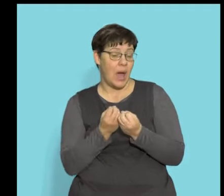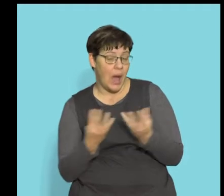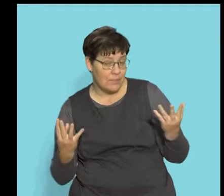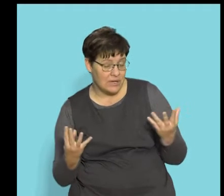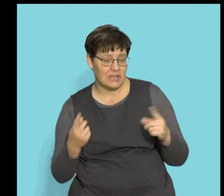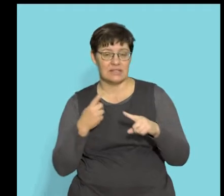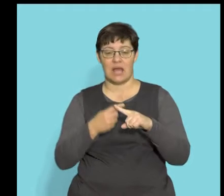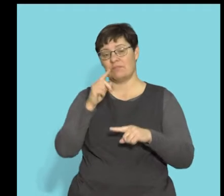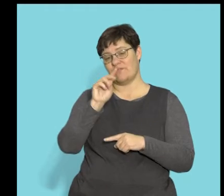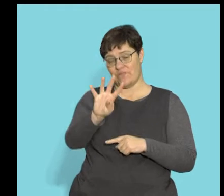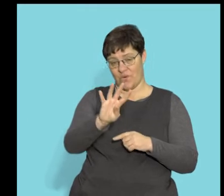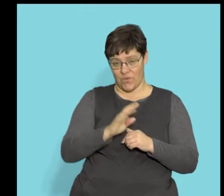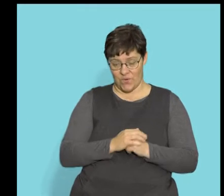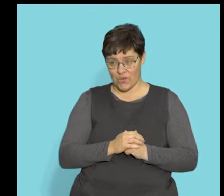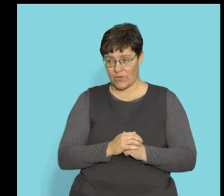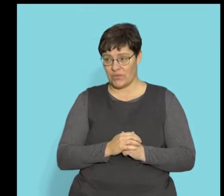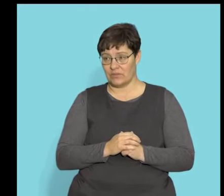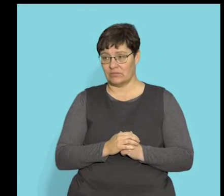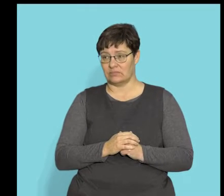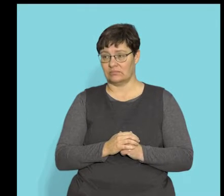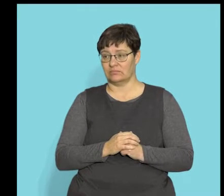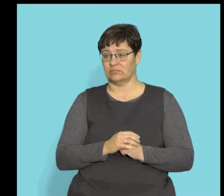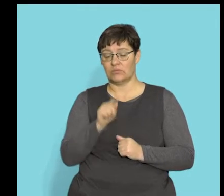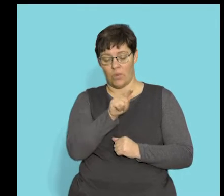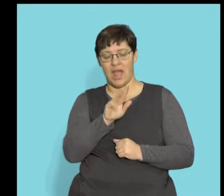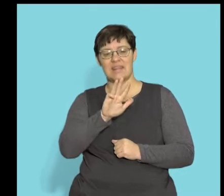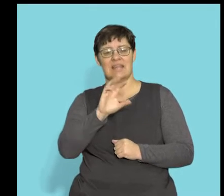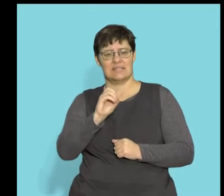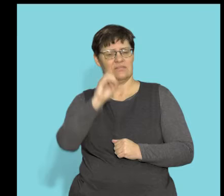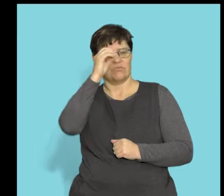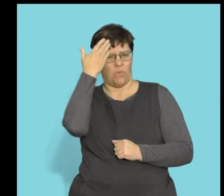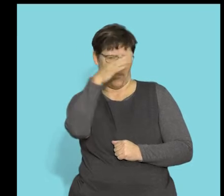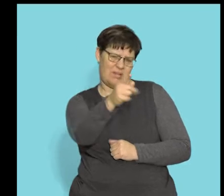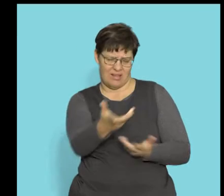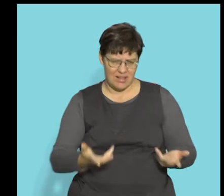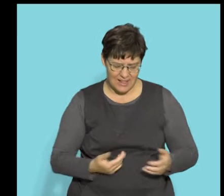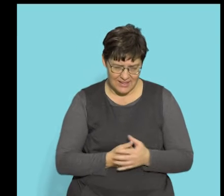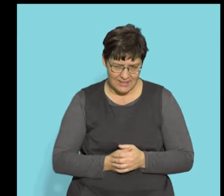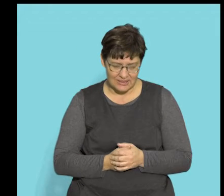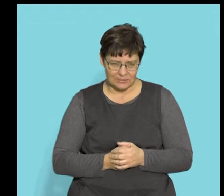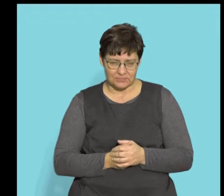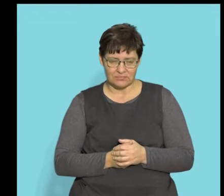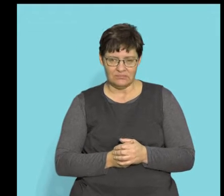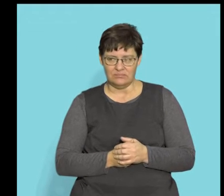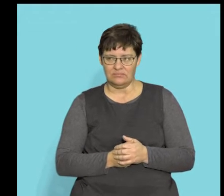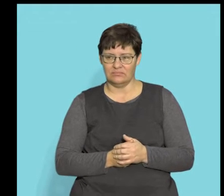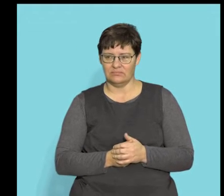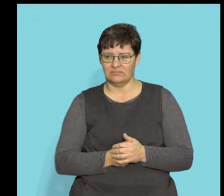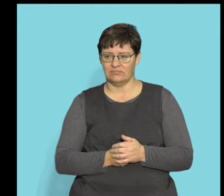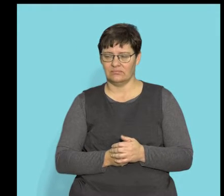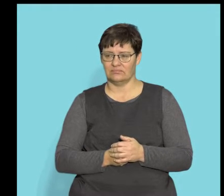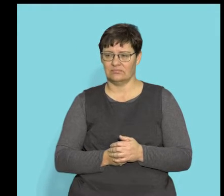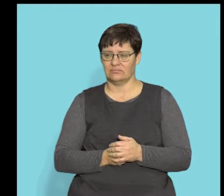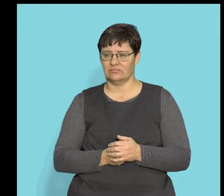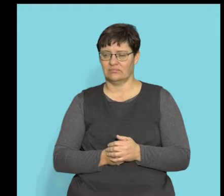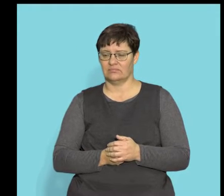multiply the 4 by 4 by the perpendicular height. And the perpendicular height, we again know that it is a right